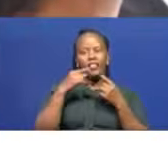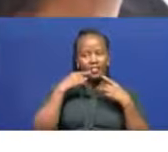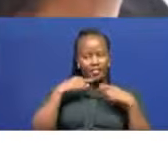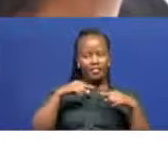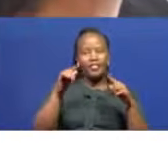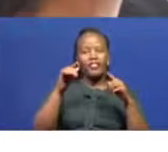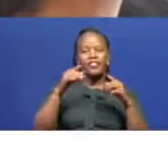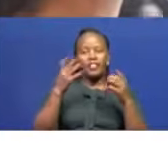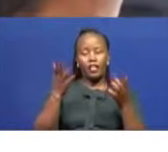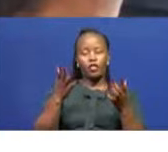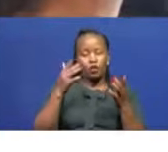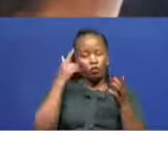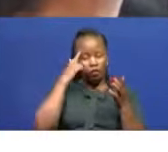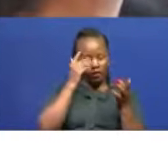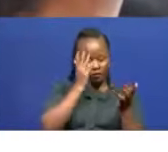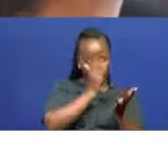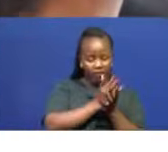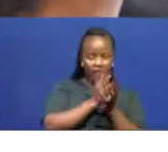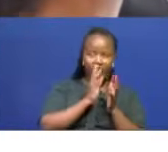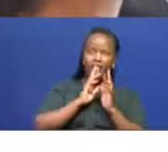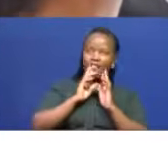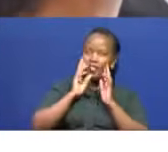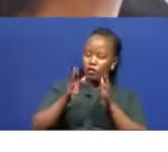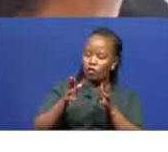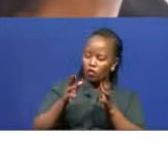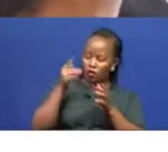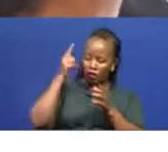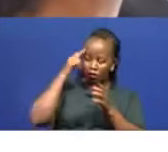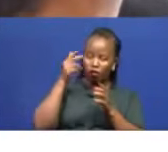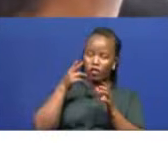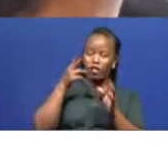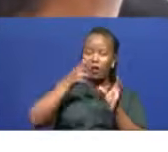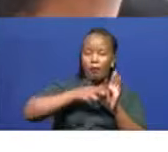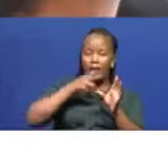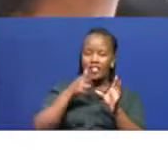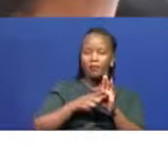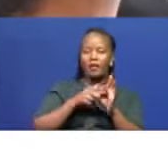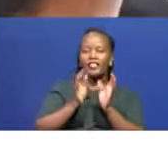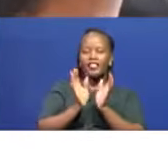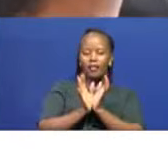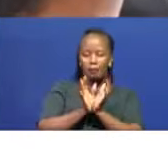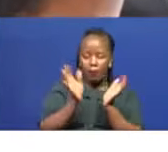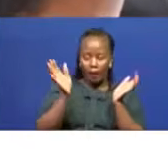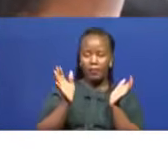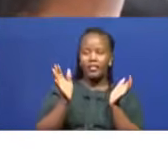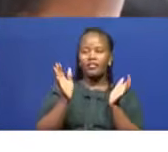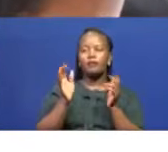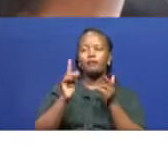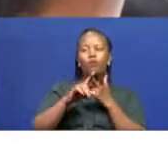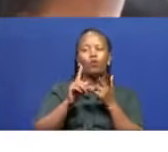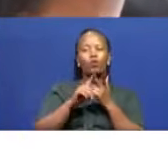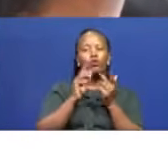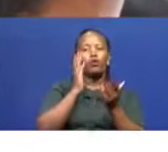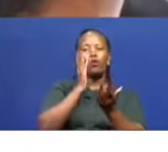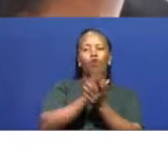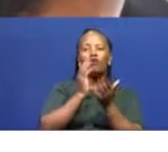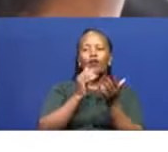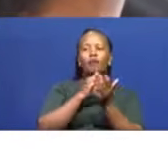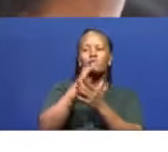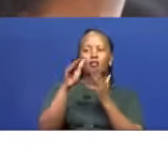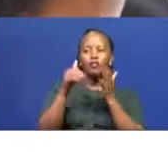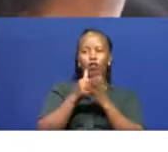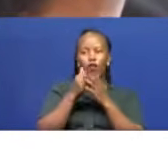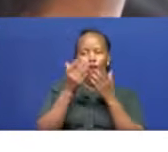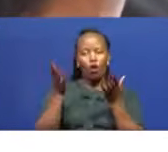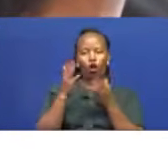authenticating and verifying the results of the participants taking part in the public participation, confirming all the requisite